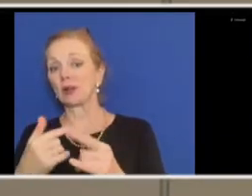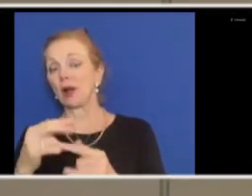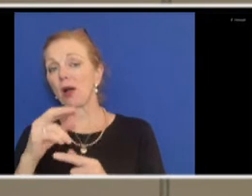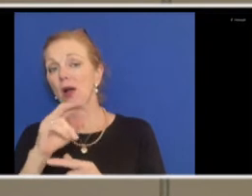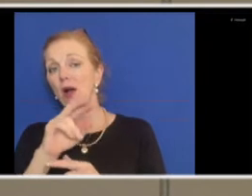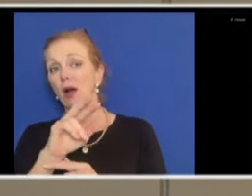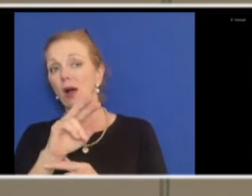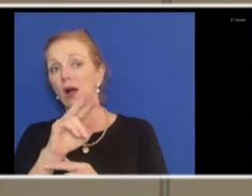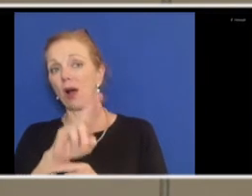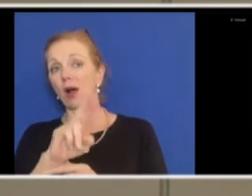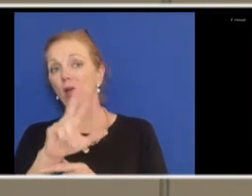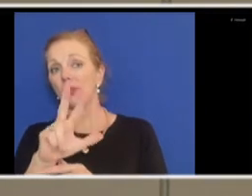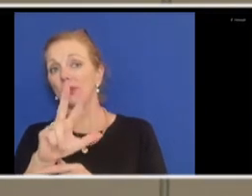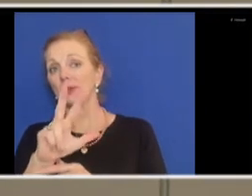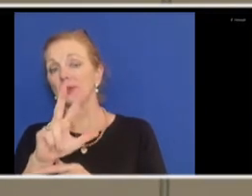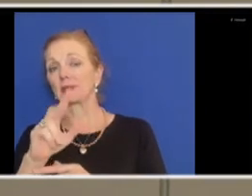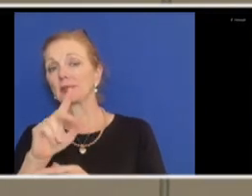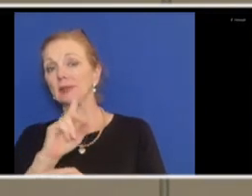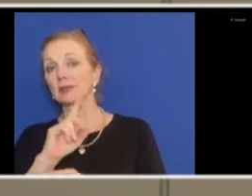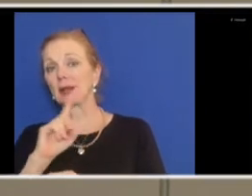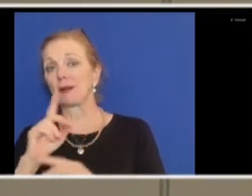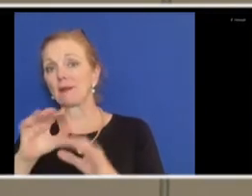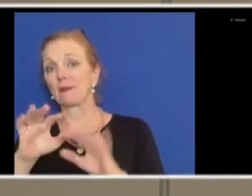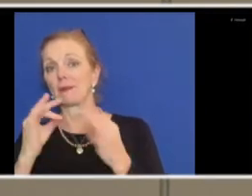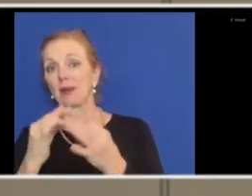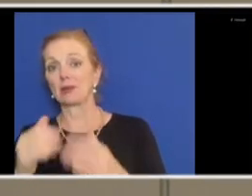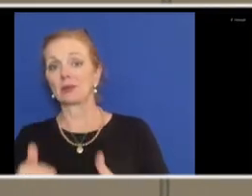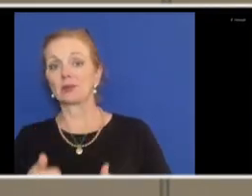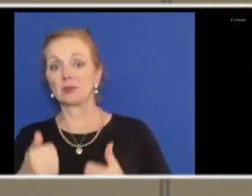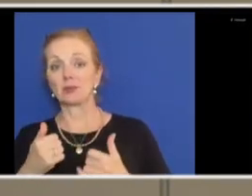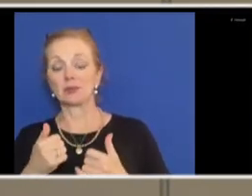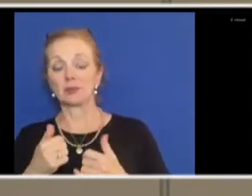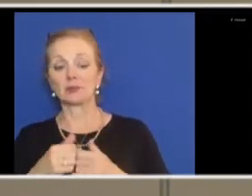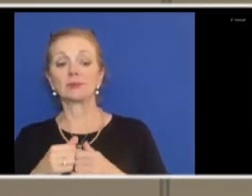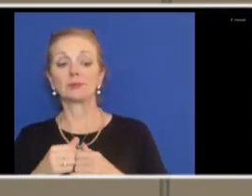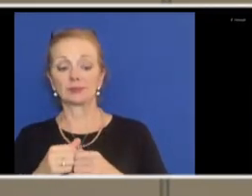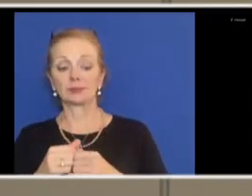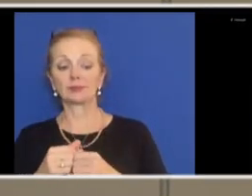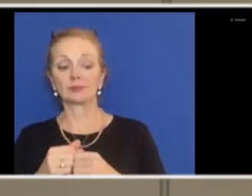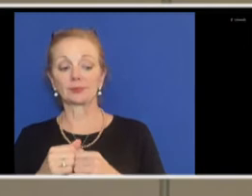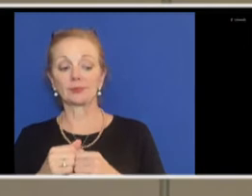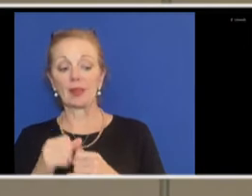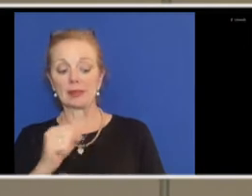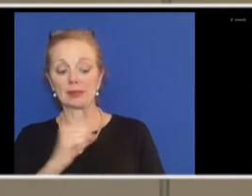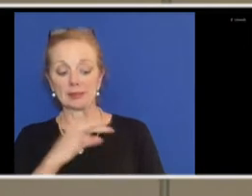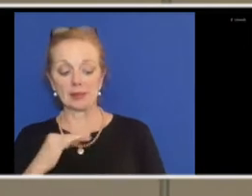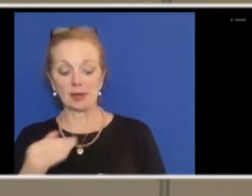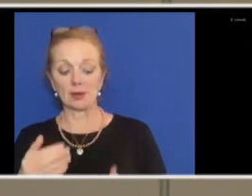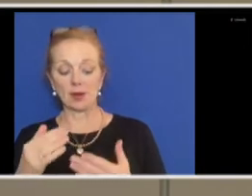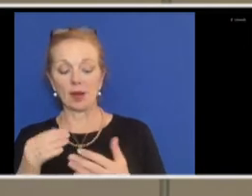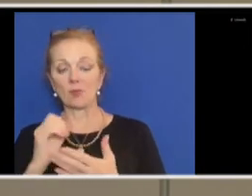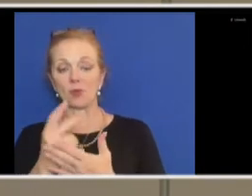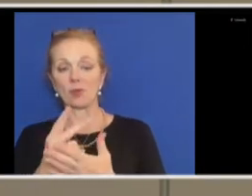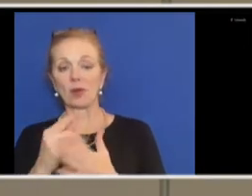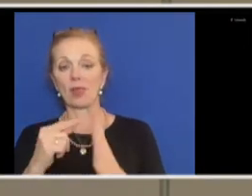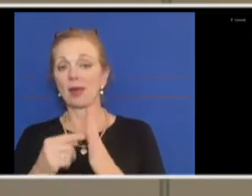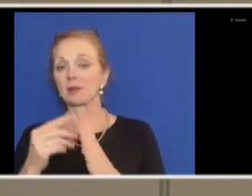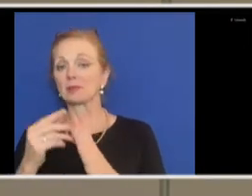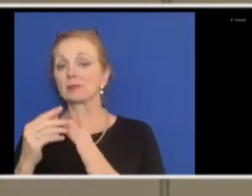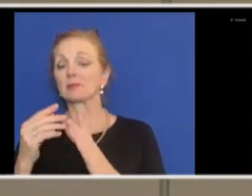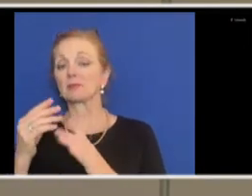residential the proposed zoning is you are two Urban residential conditional staff recommends approval of this petition